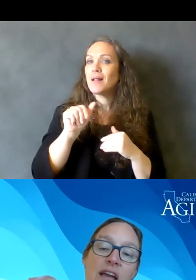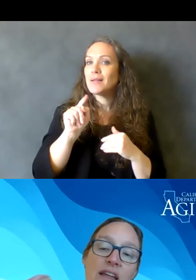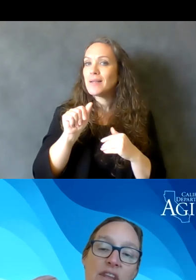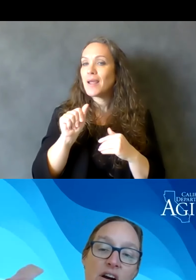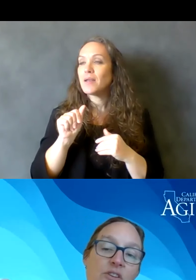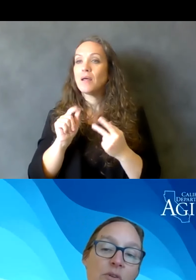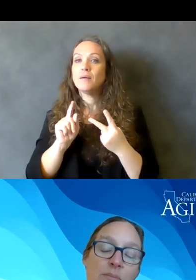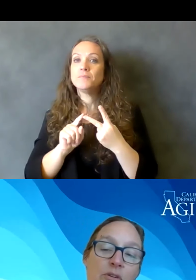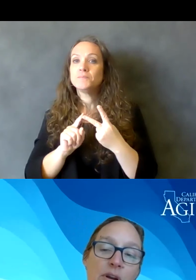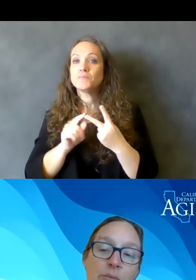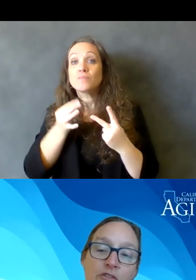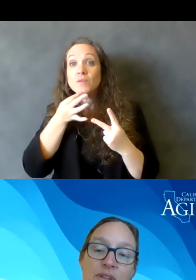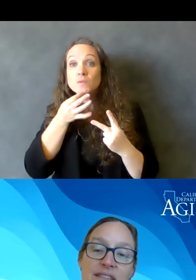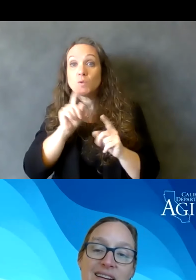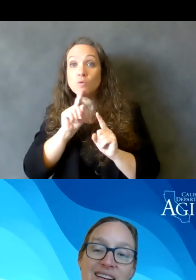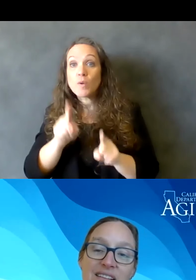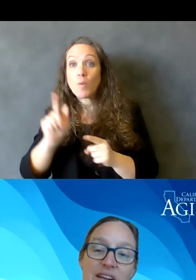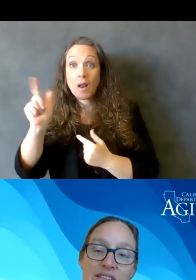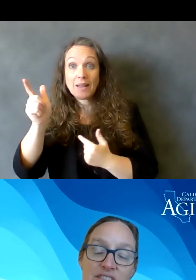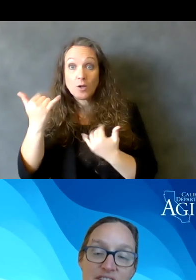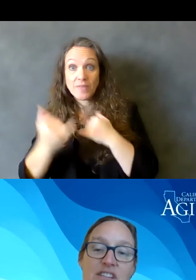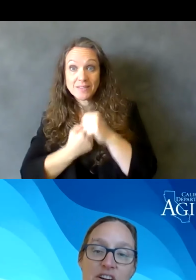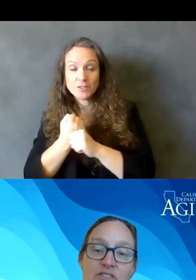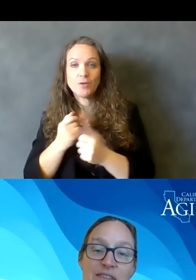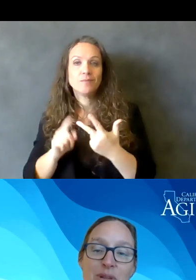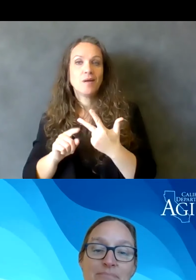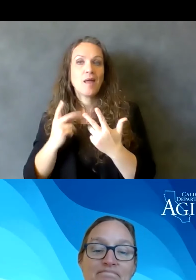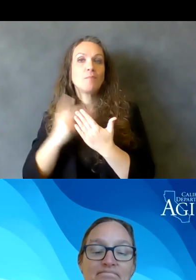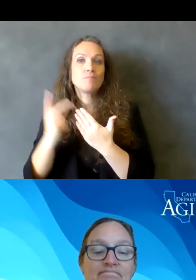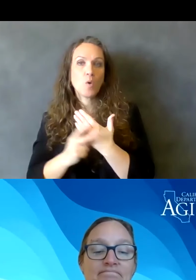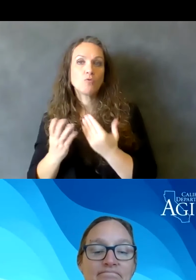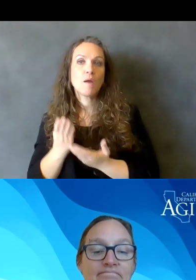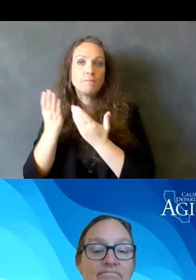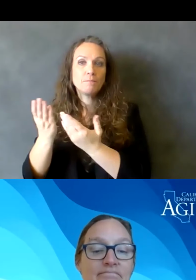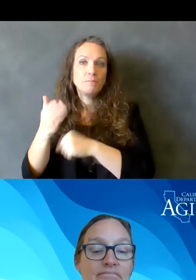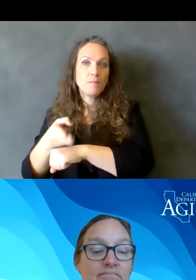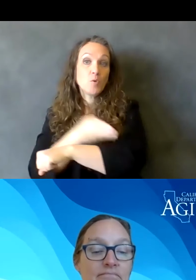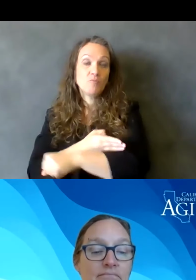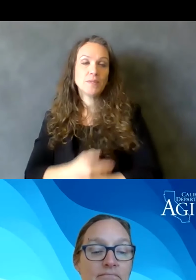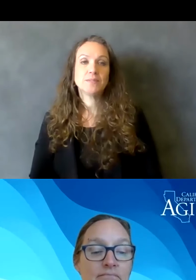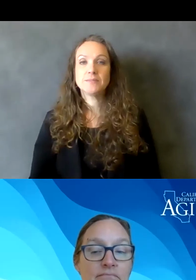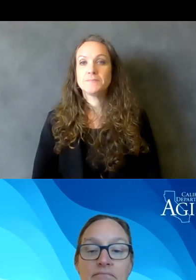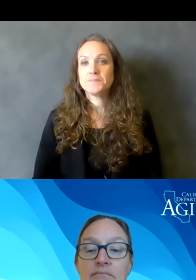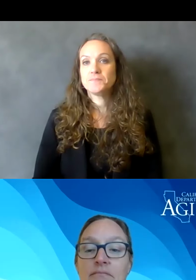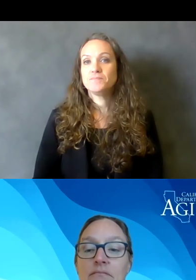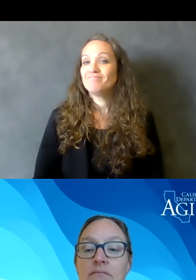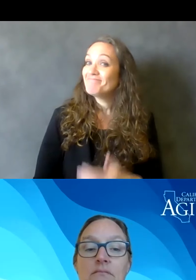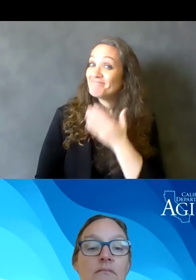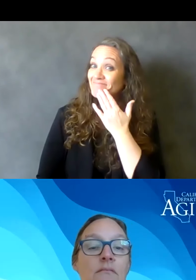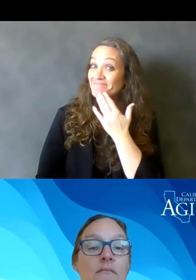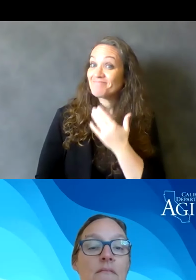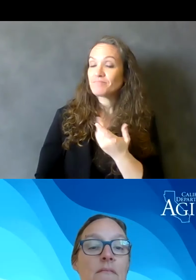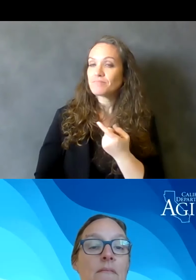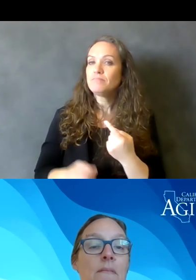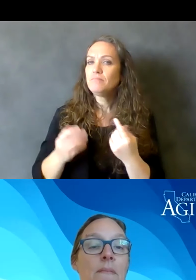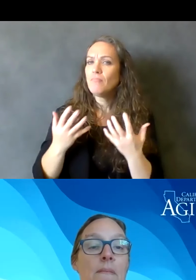year, and then ongoing program improvements suggested in our draft plan. Thank you, Kim. I do want to recognize